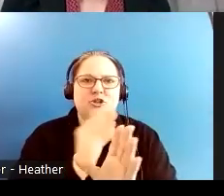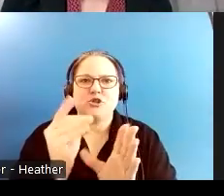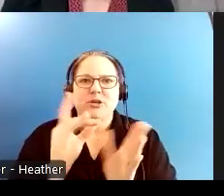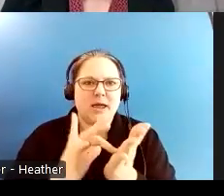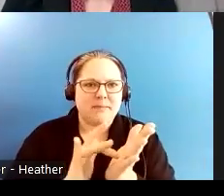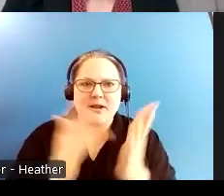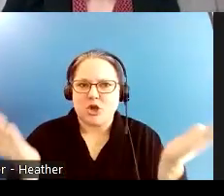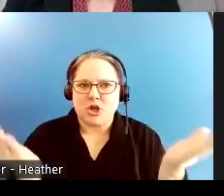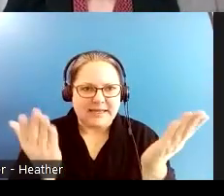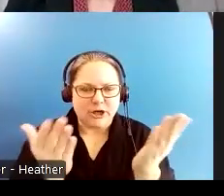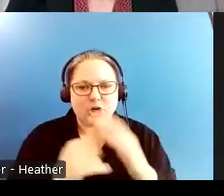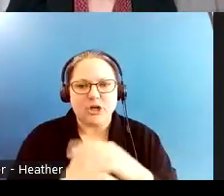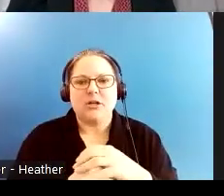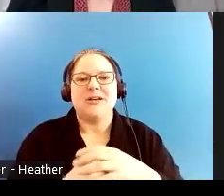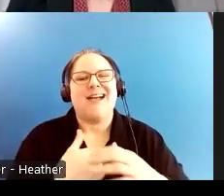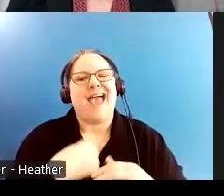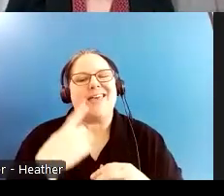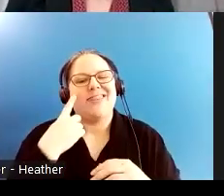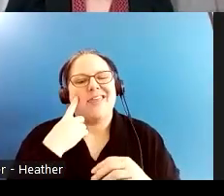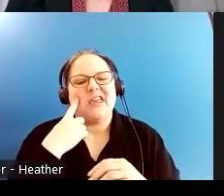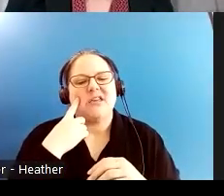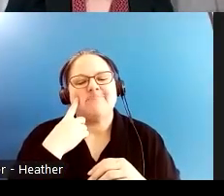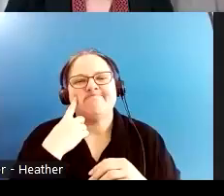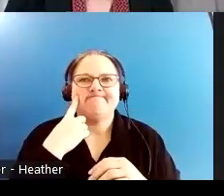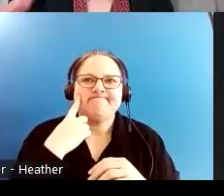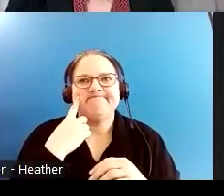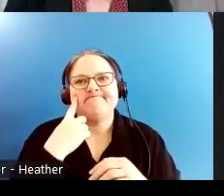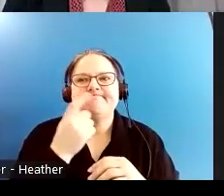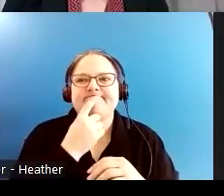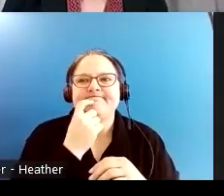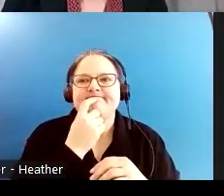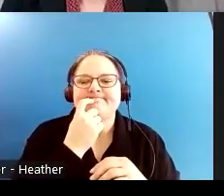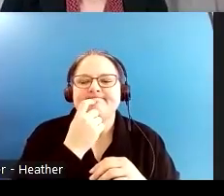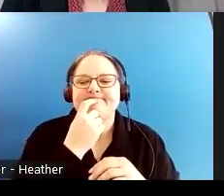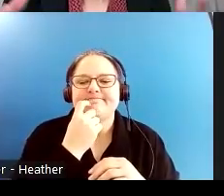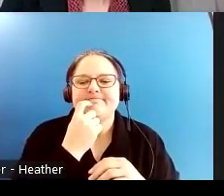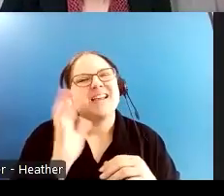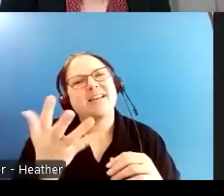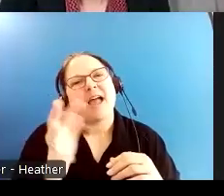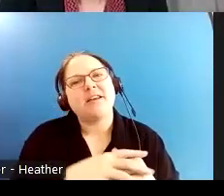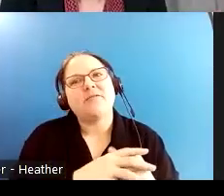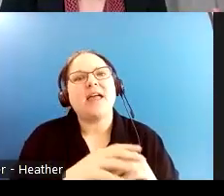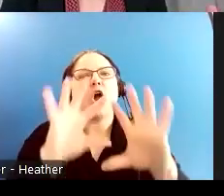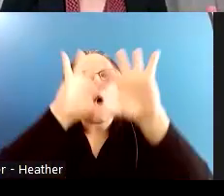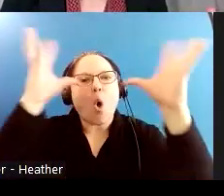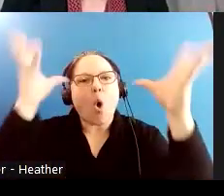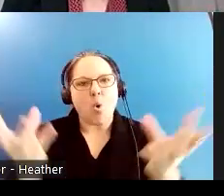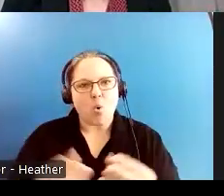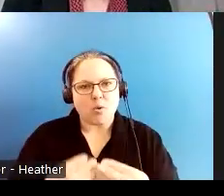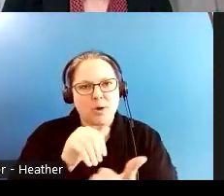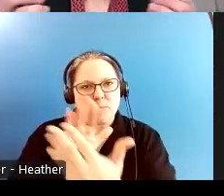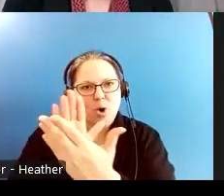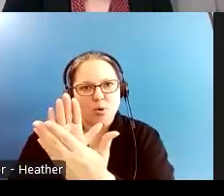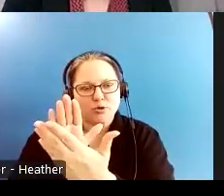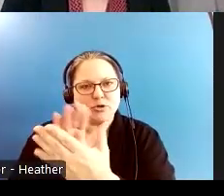here. I think what is really important is kind of taking a holistic approach, and of course